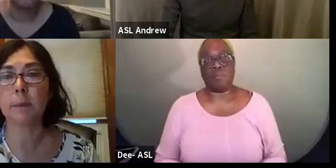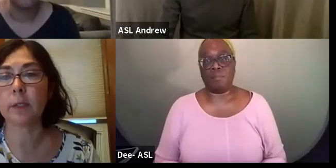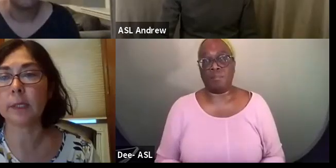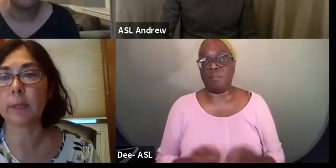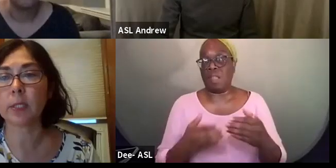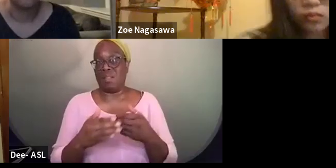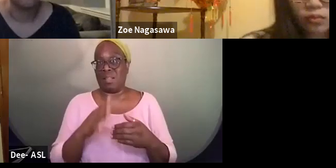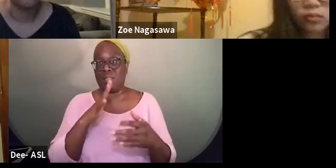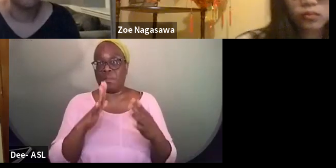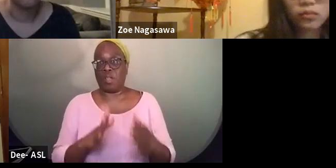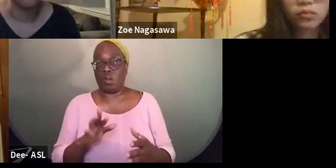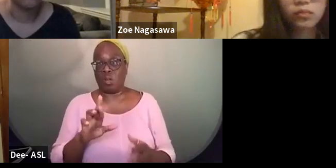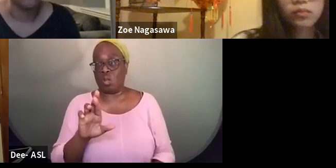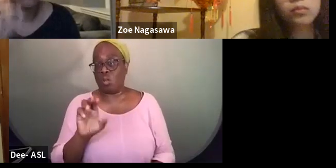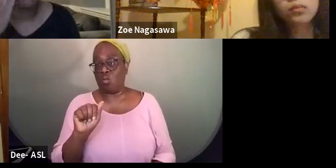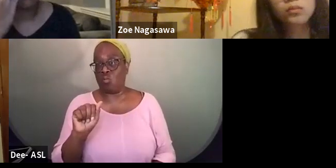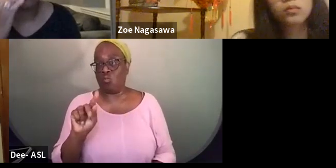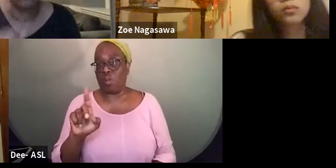Next speaker is Rachel Meiselman.